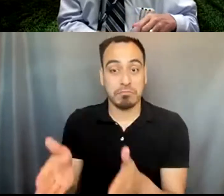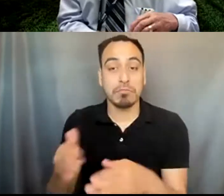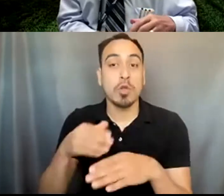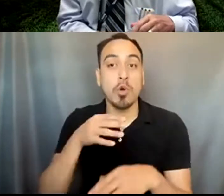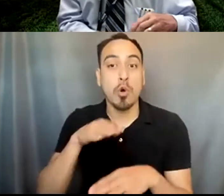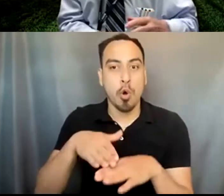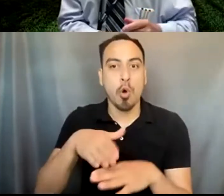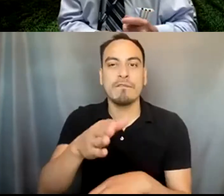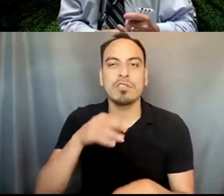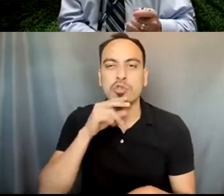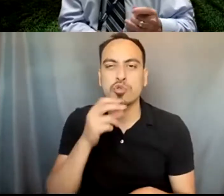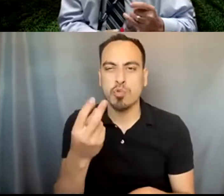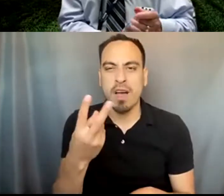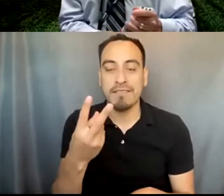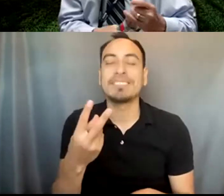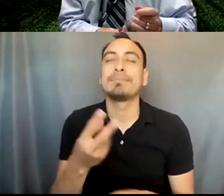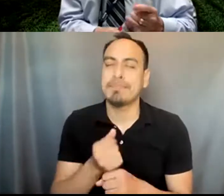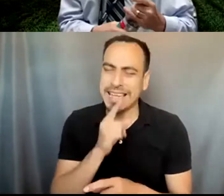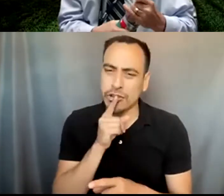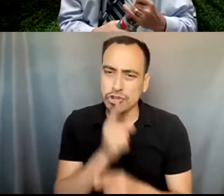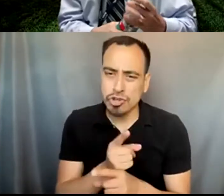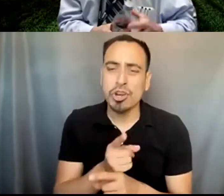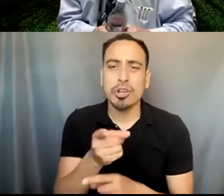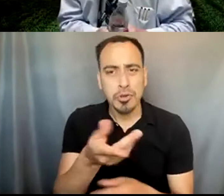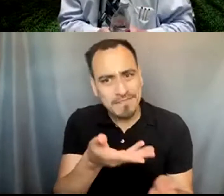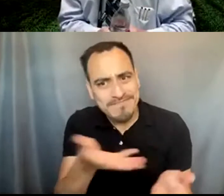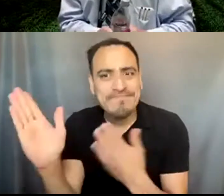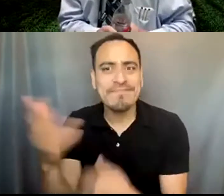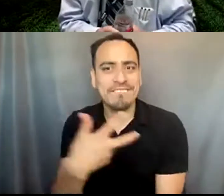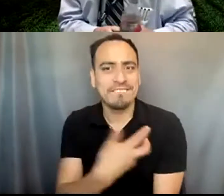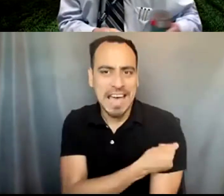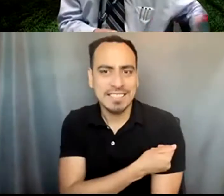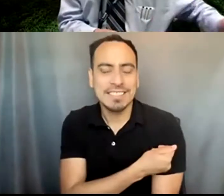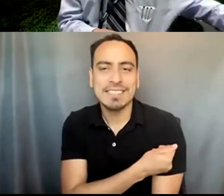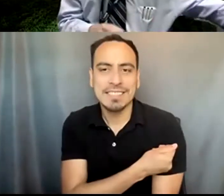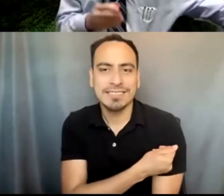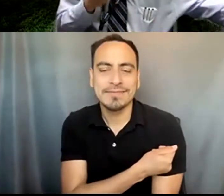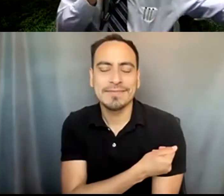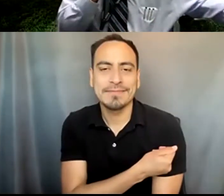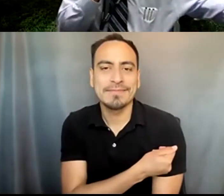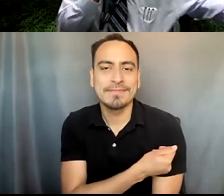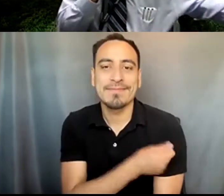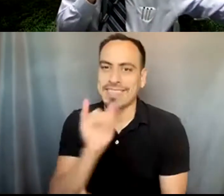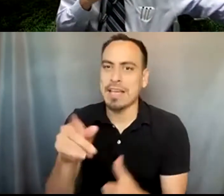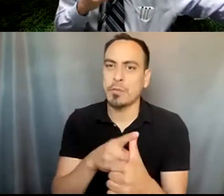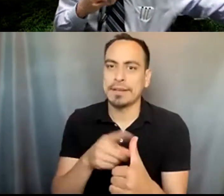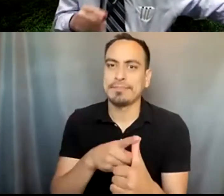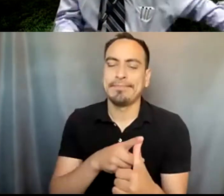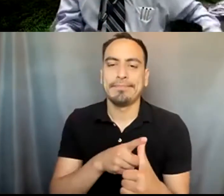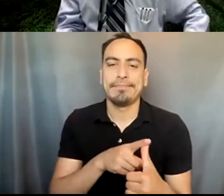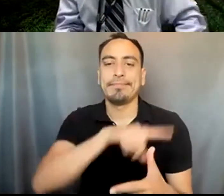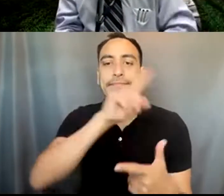that their student gets vaccinated or their child gets vaccinated. That's one thing. The other